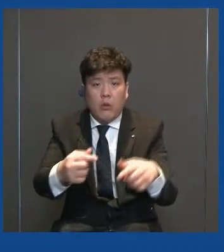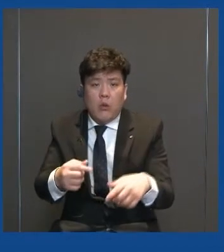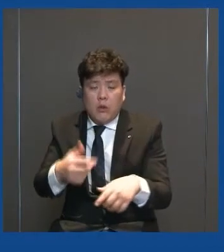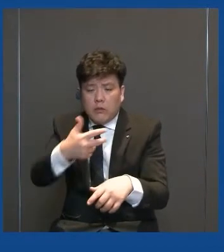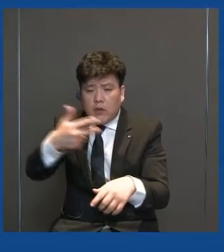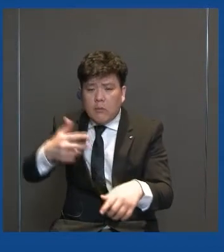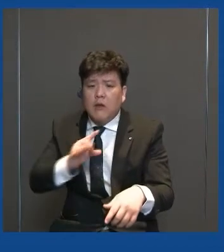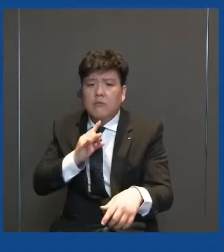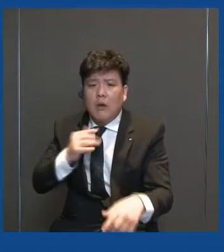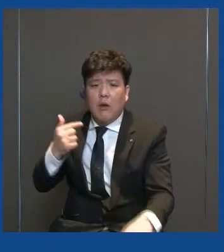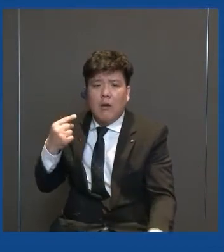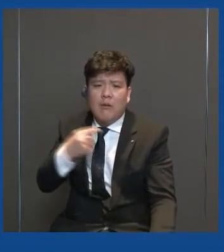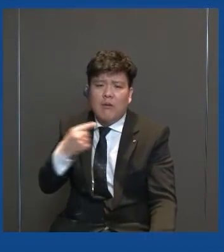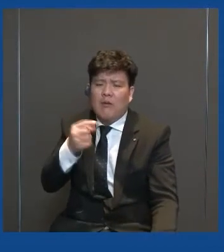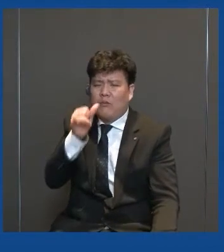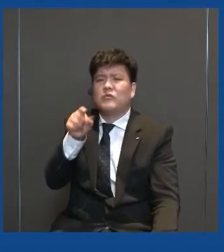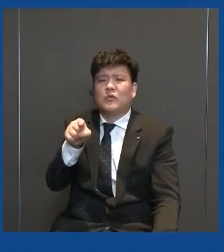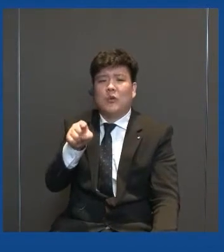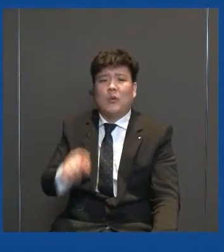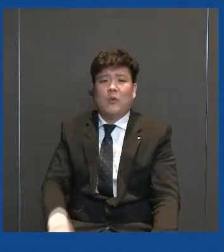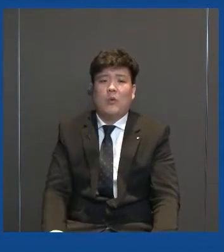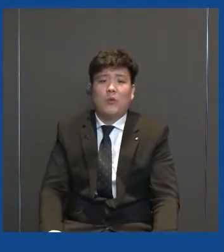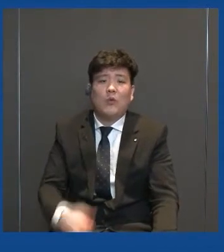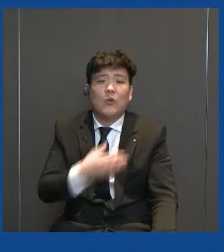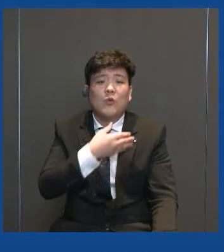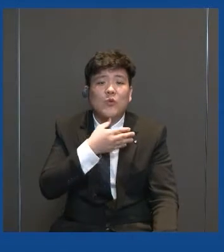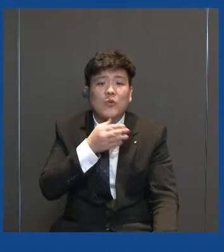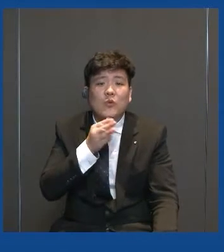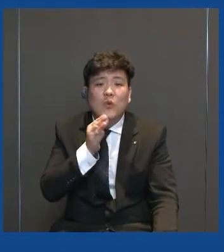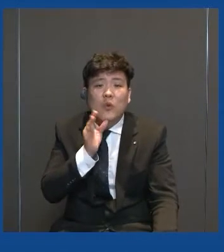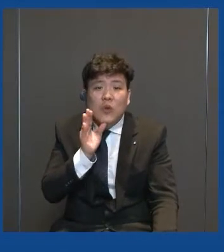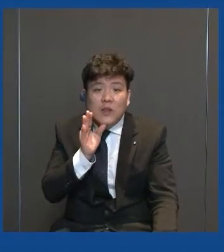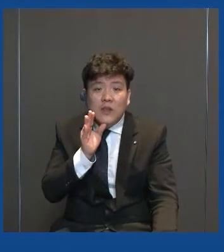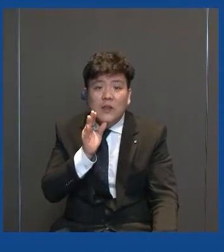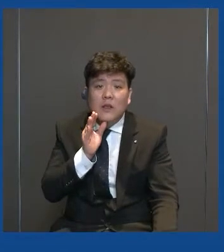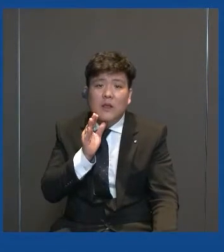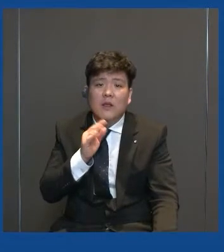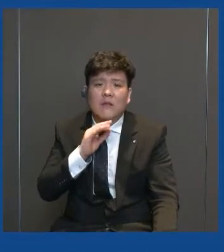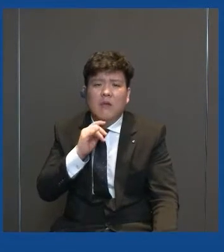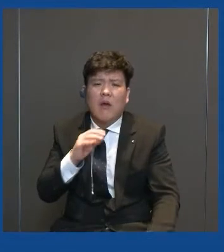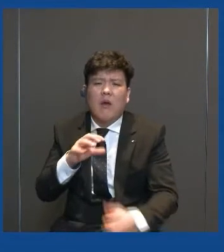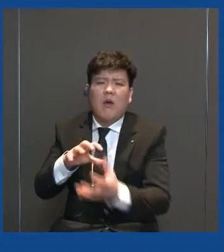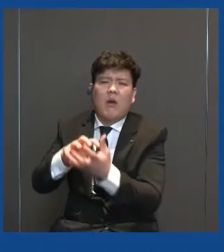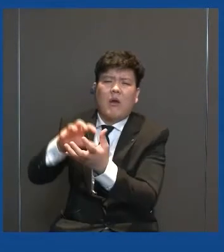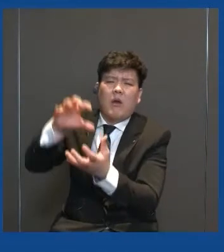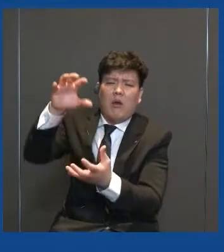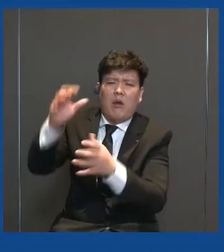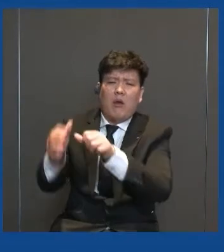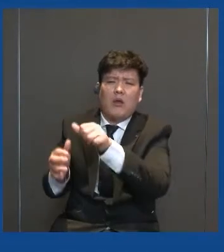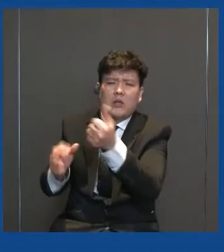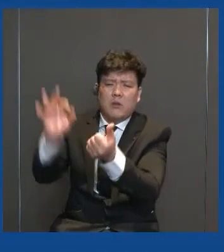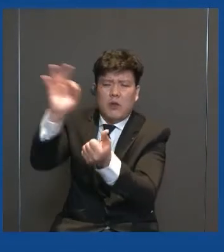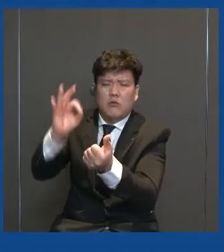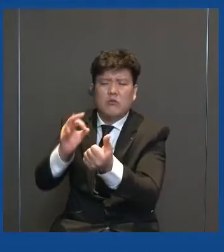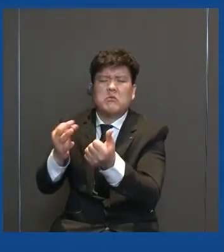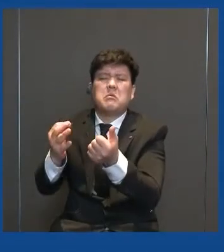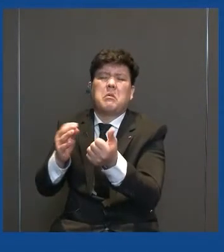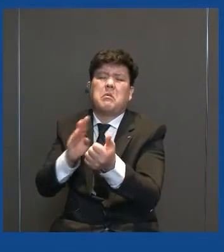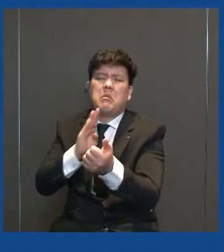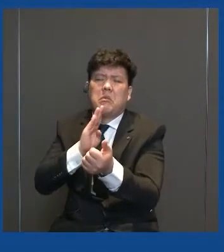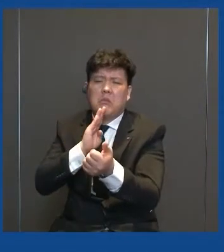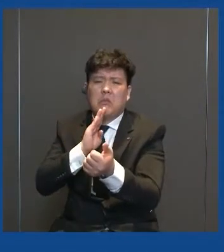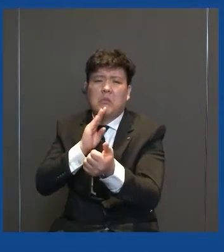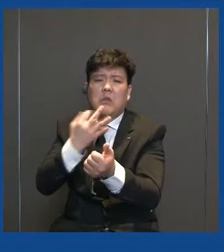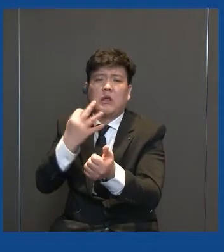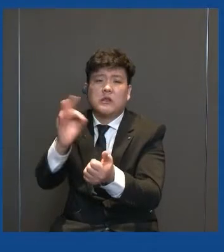of the elderly do not have many years left and we don't know how long COVID-19 will last, their quality of life should also